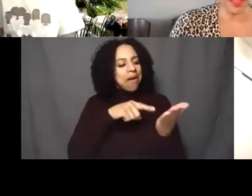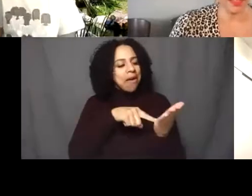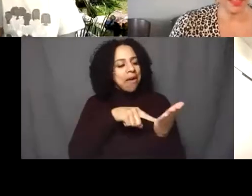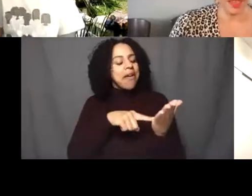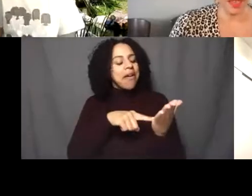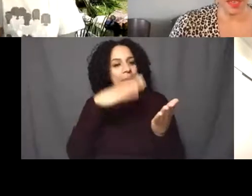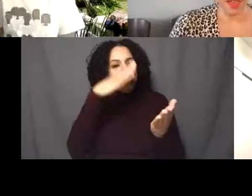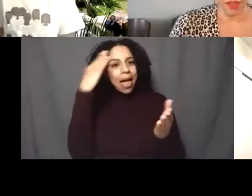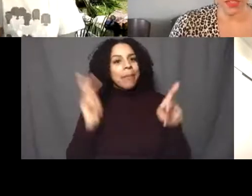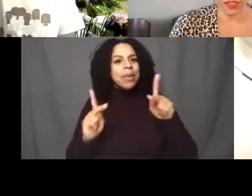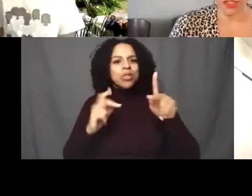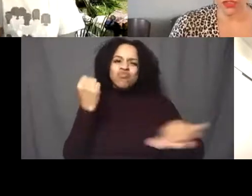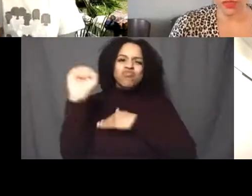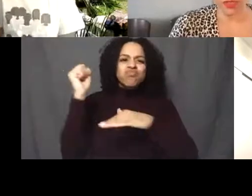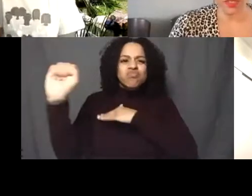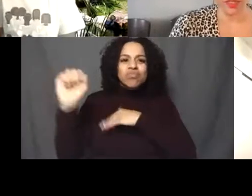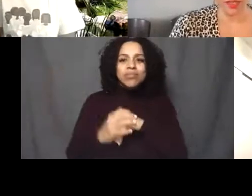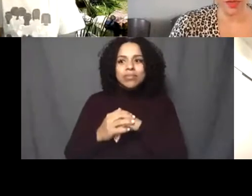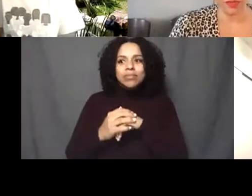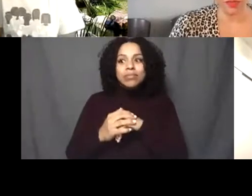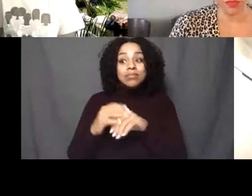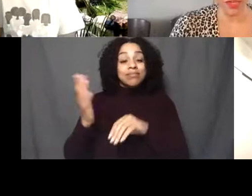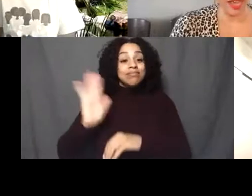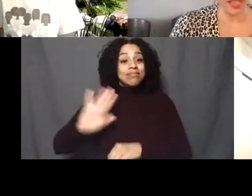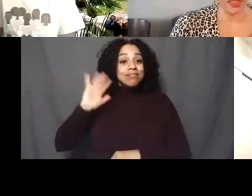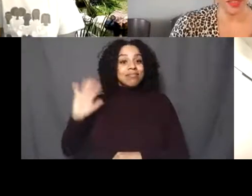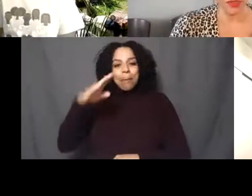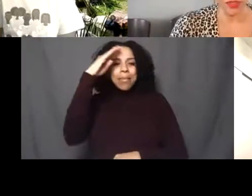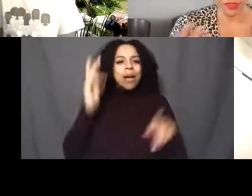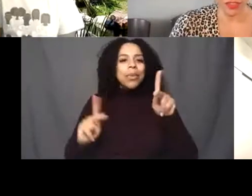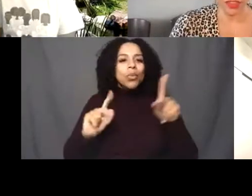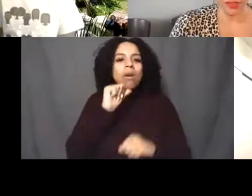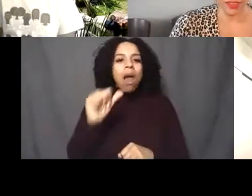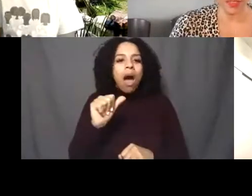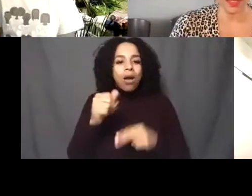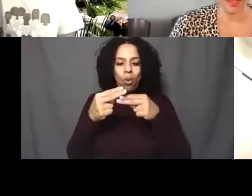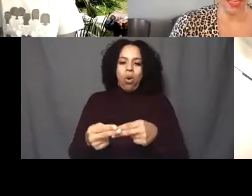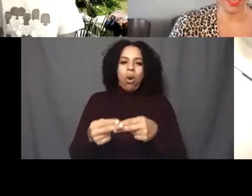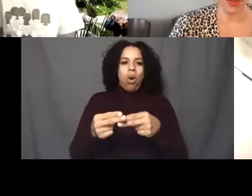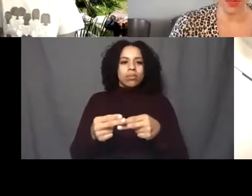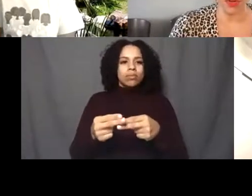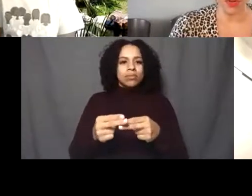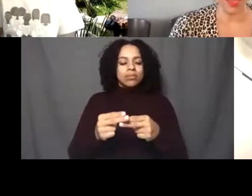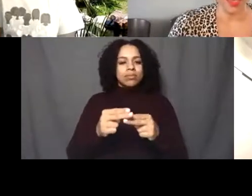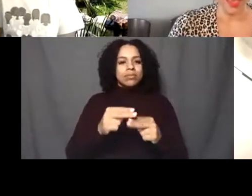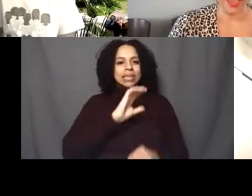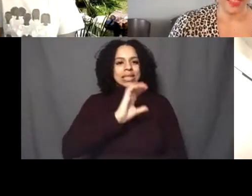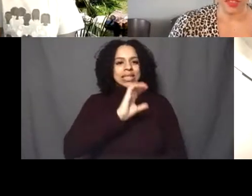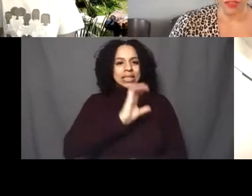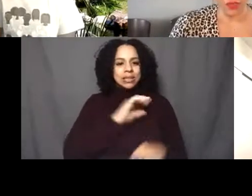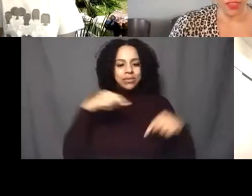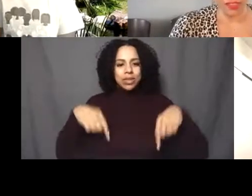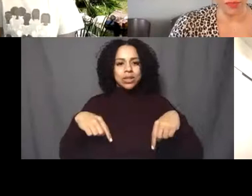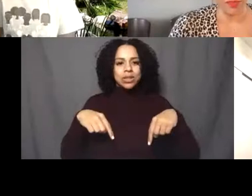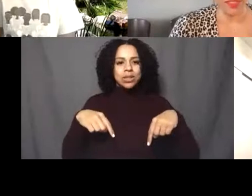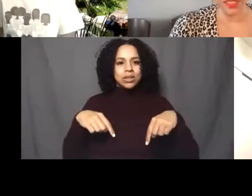not citizens of this country. We were not considered to be citizens of the land of our birth. And it